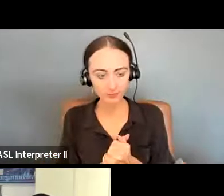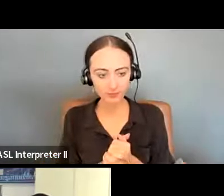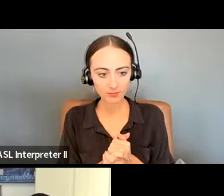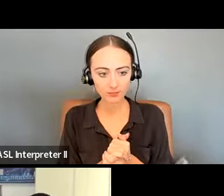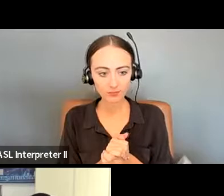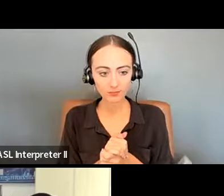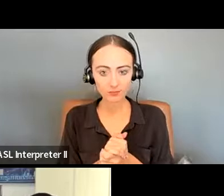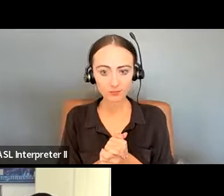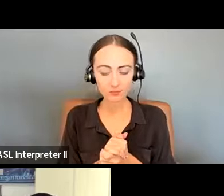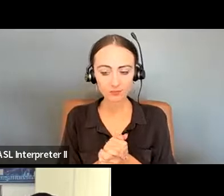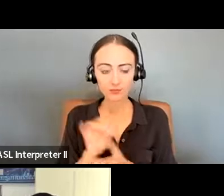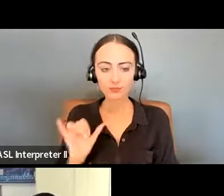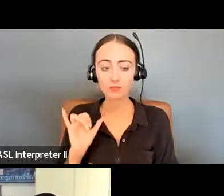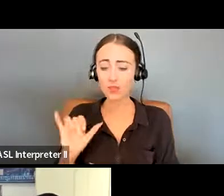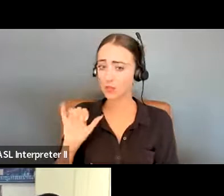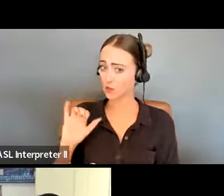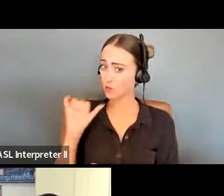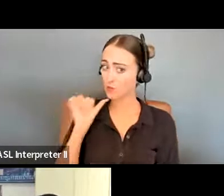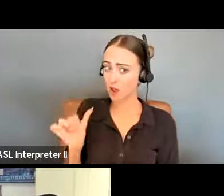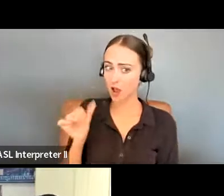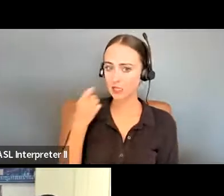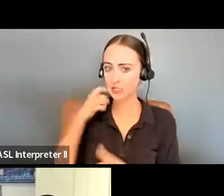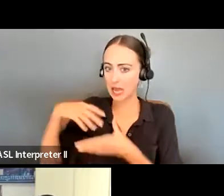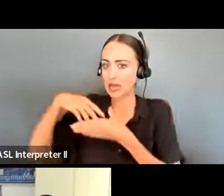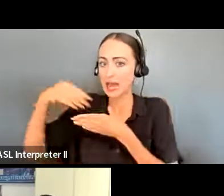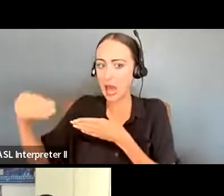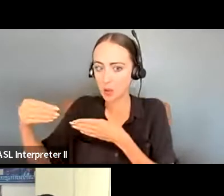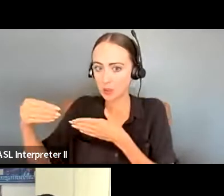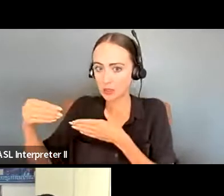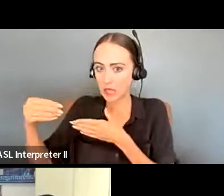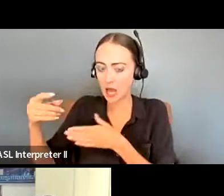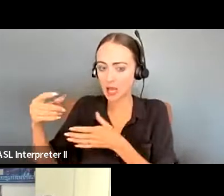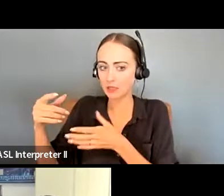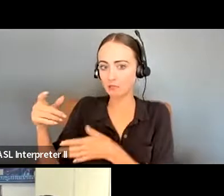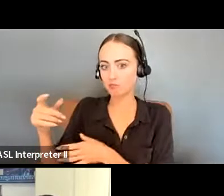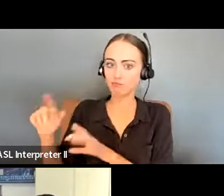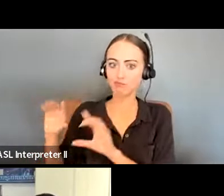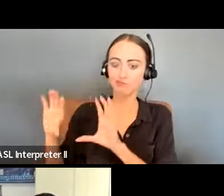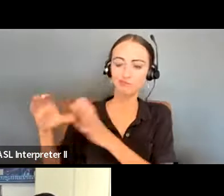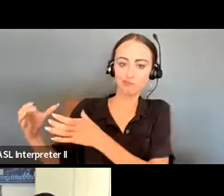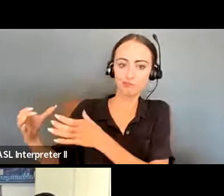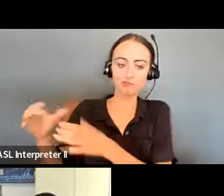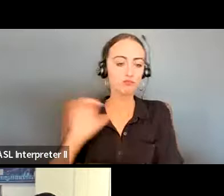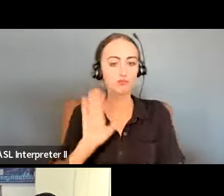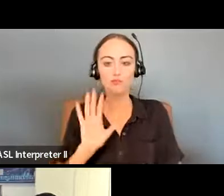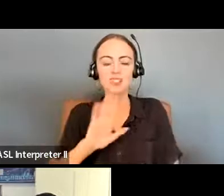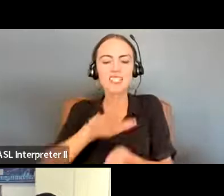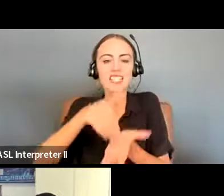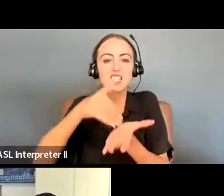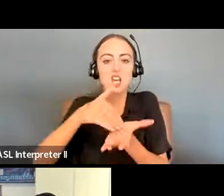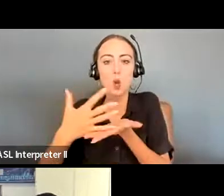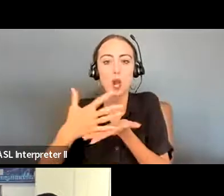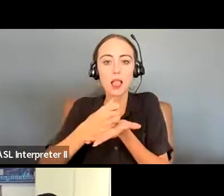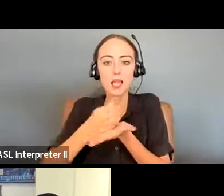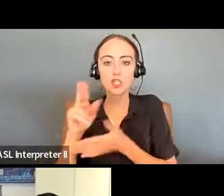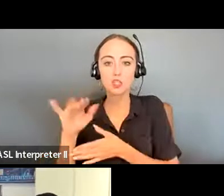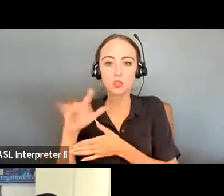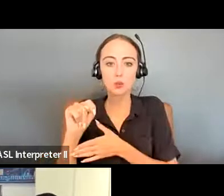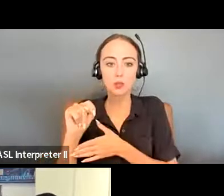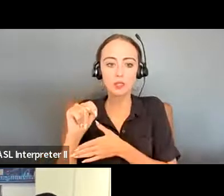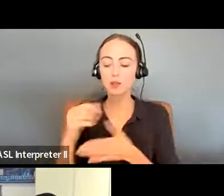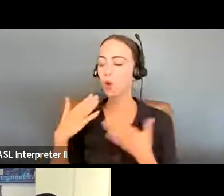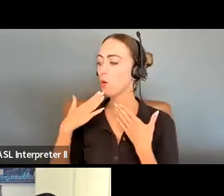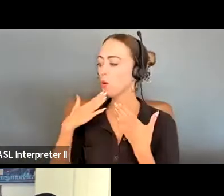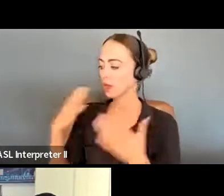are, Yeah, as opposed to some outside firm? correct. It's the Central Collections Unit. Right. Okay. All right, Thank you,